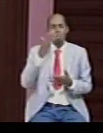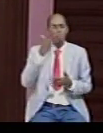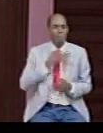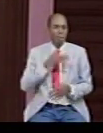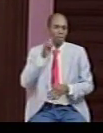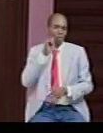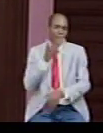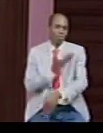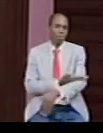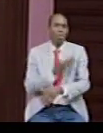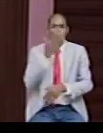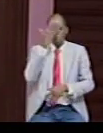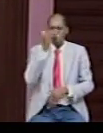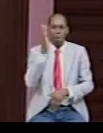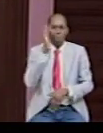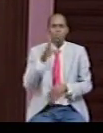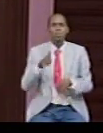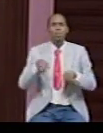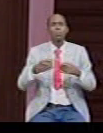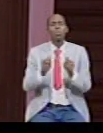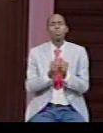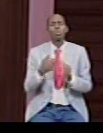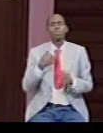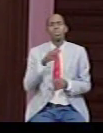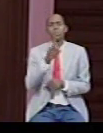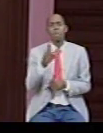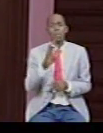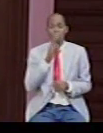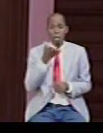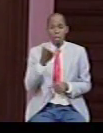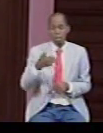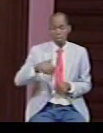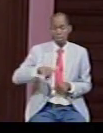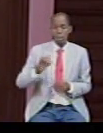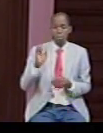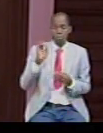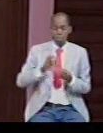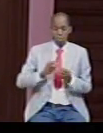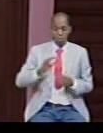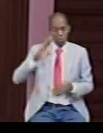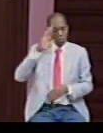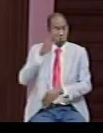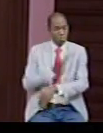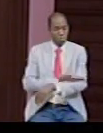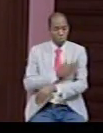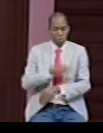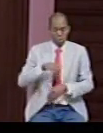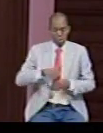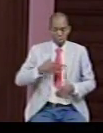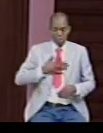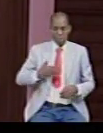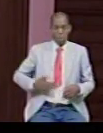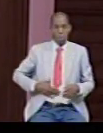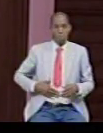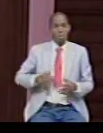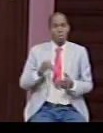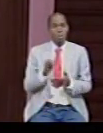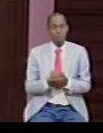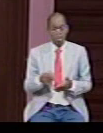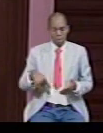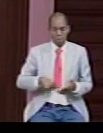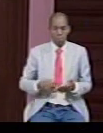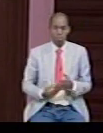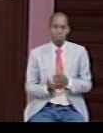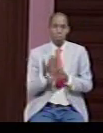go with me? Are there yet any more sons in my womb that they may be your husbands?